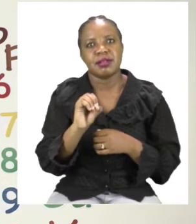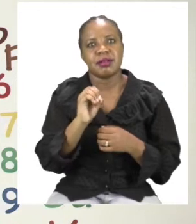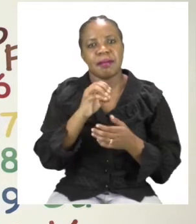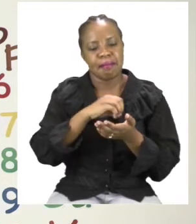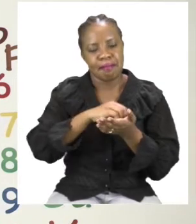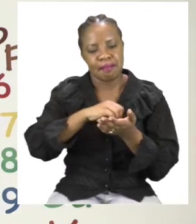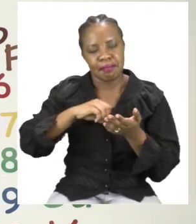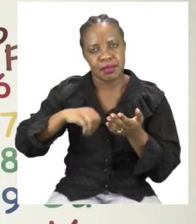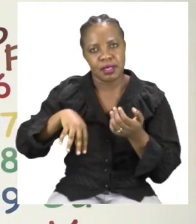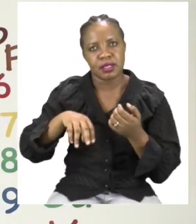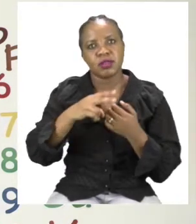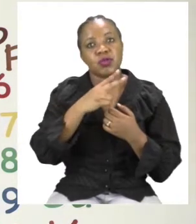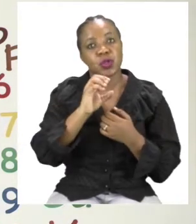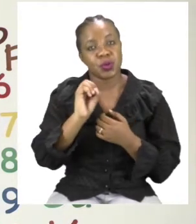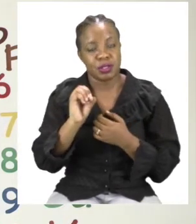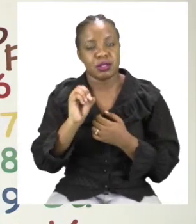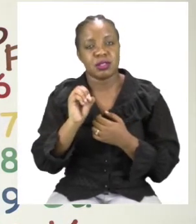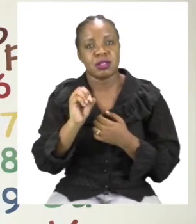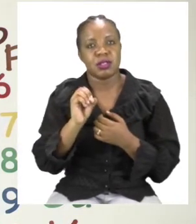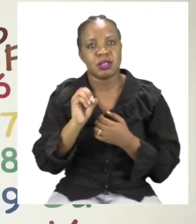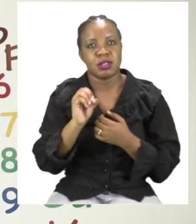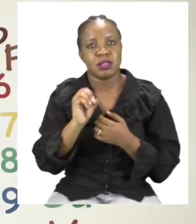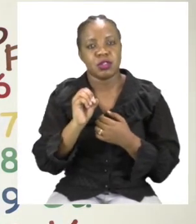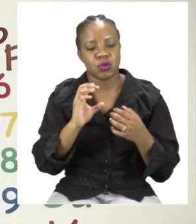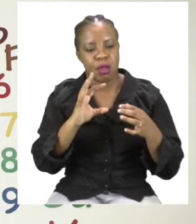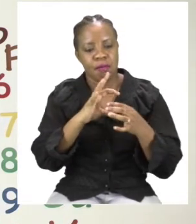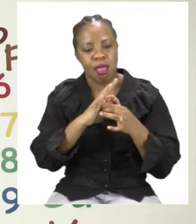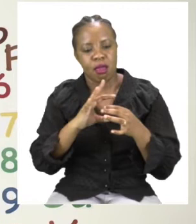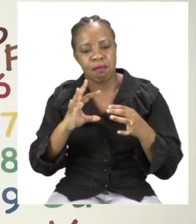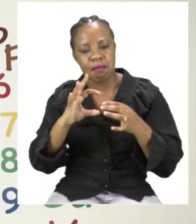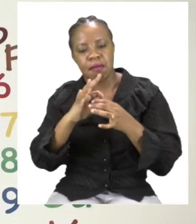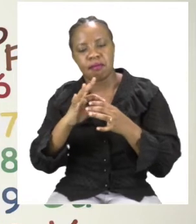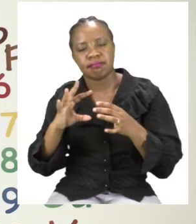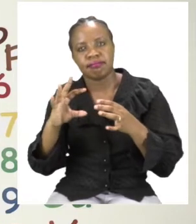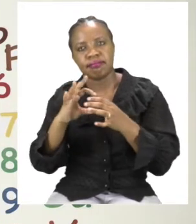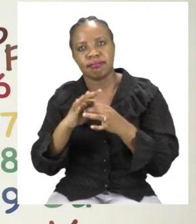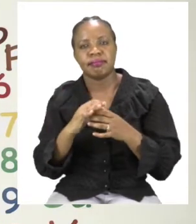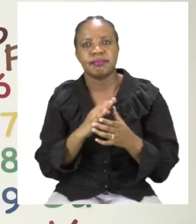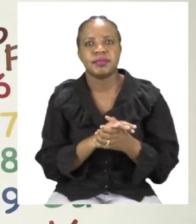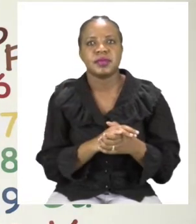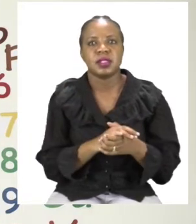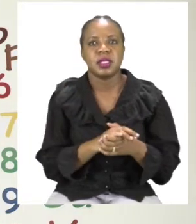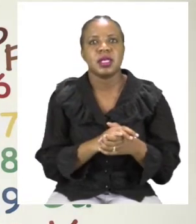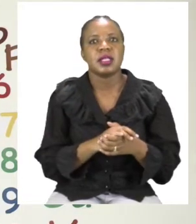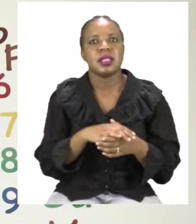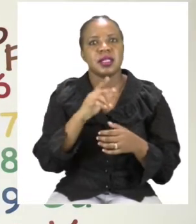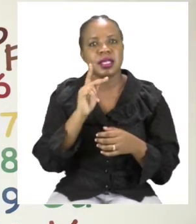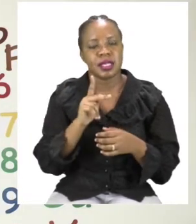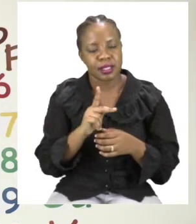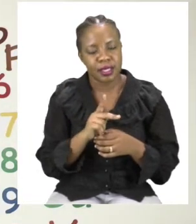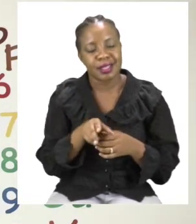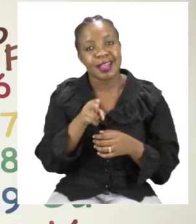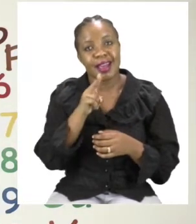190 minus 20 equals. And the answer we get here is going